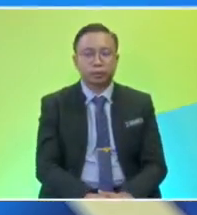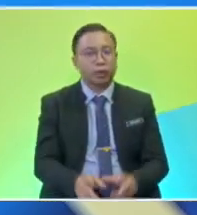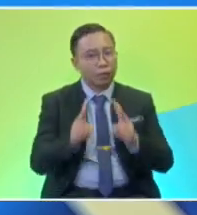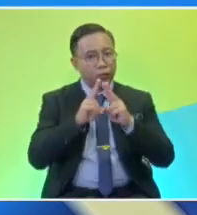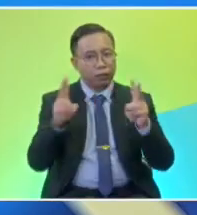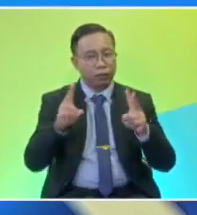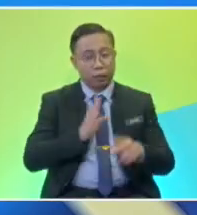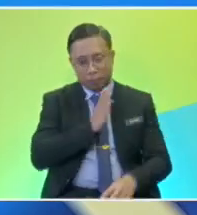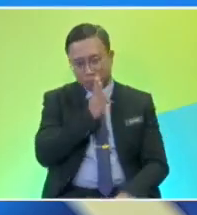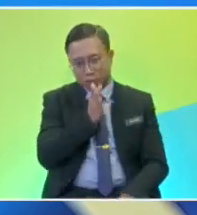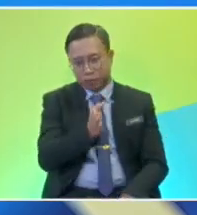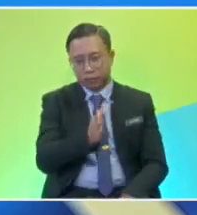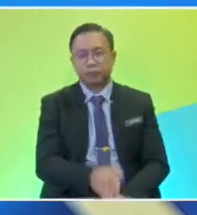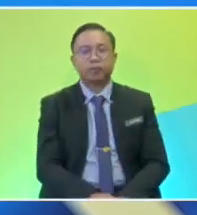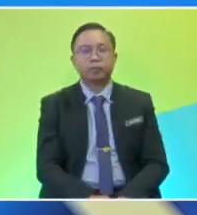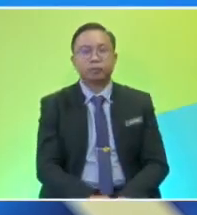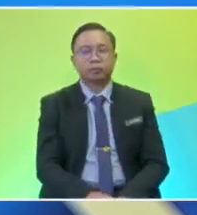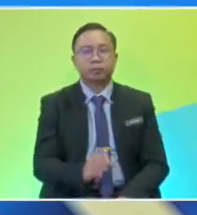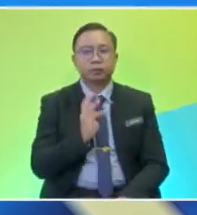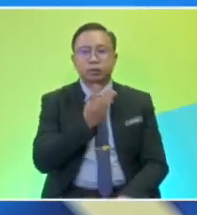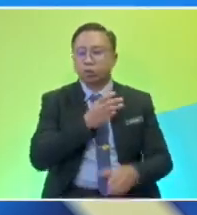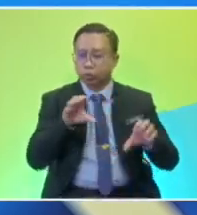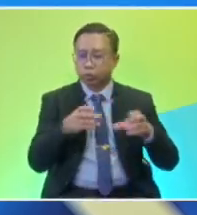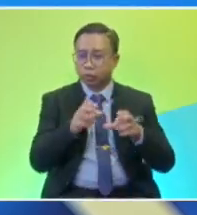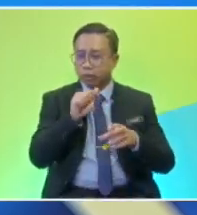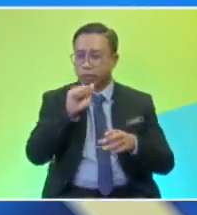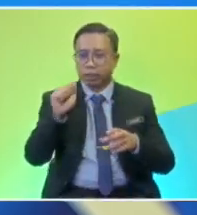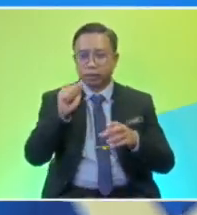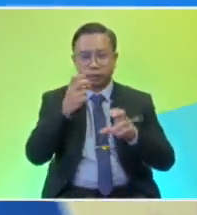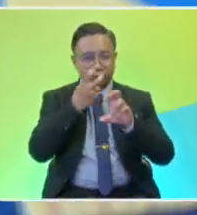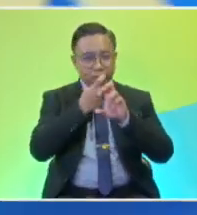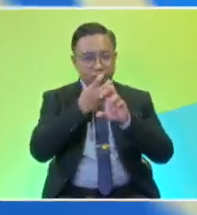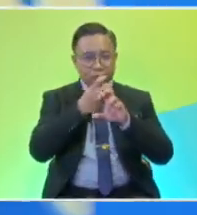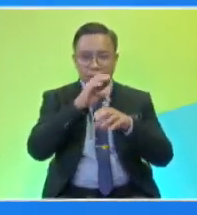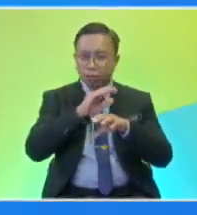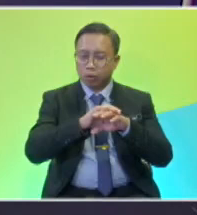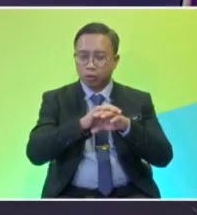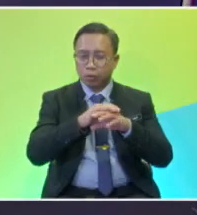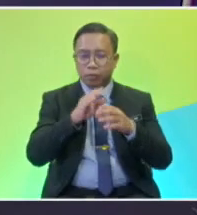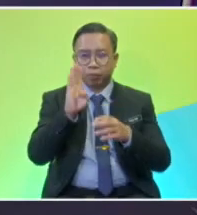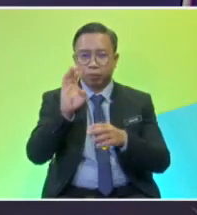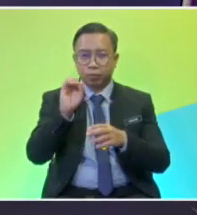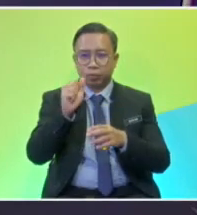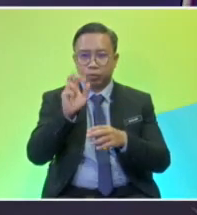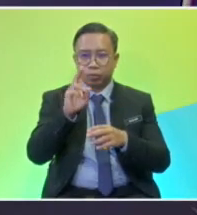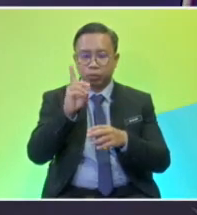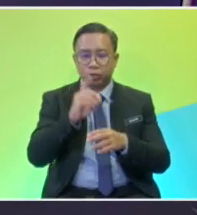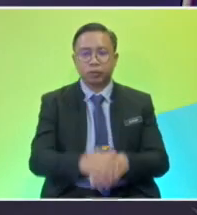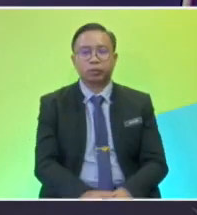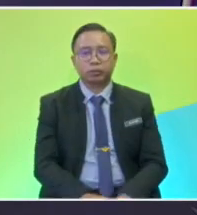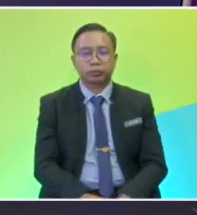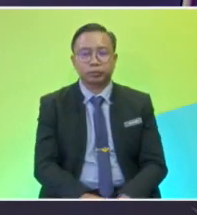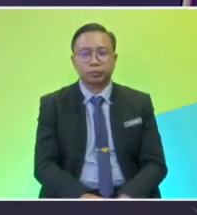very proud that we can actually create a skeleton on board like this, you know. Mr. Skeleton will be very